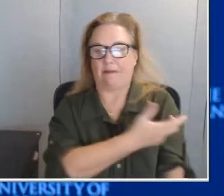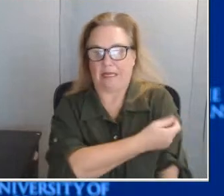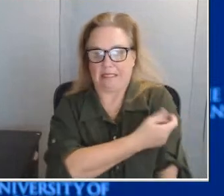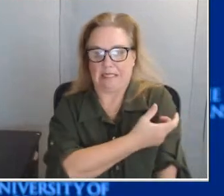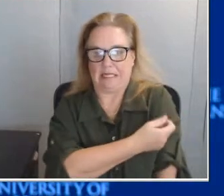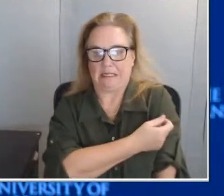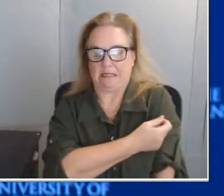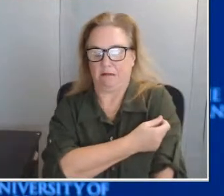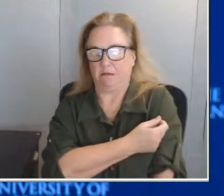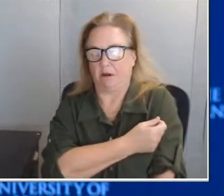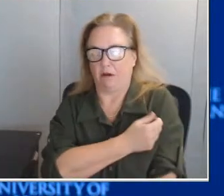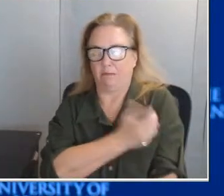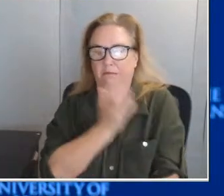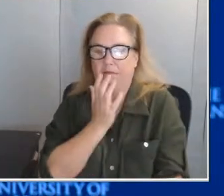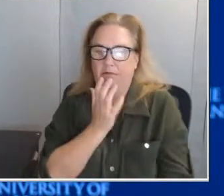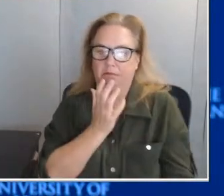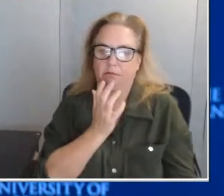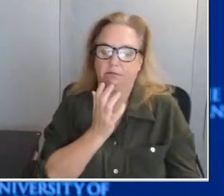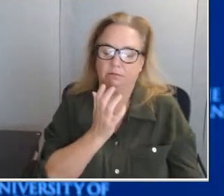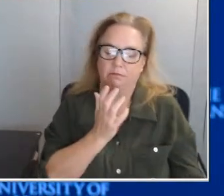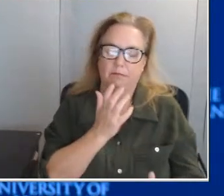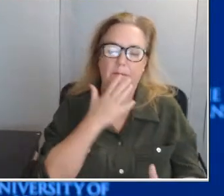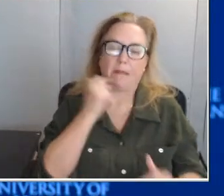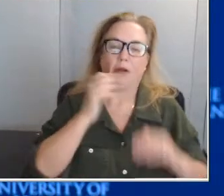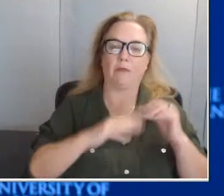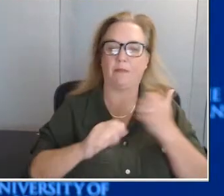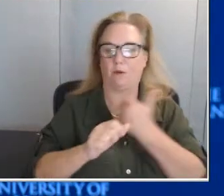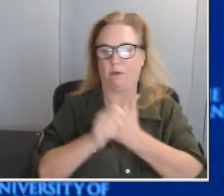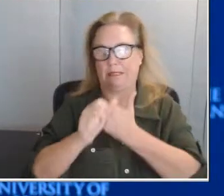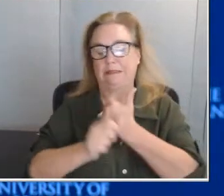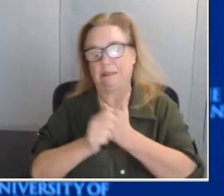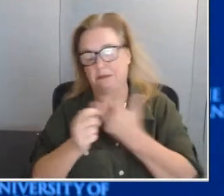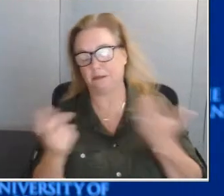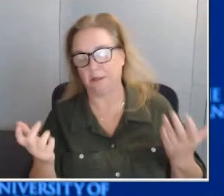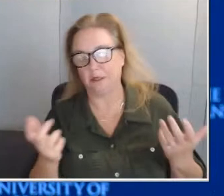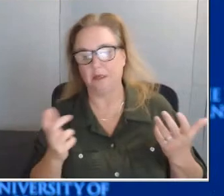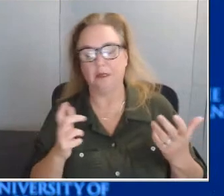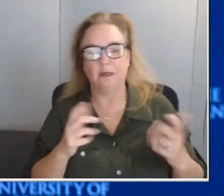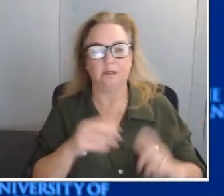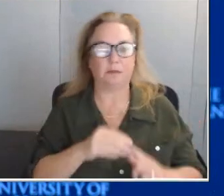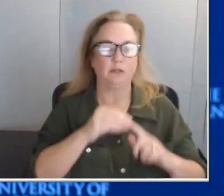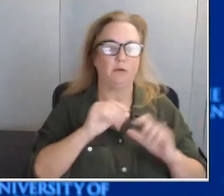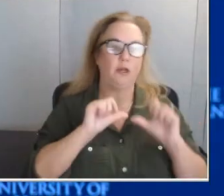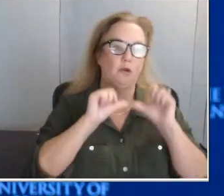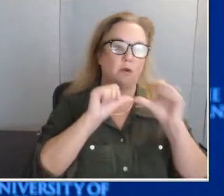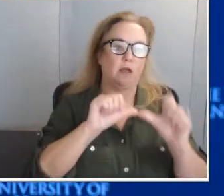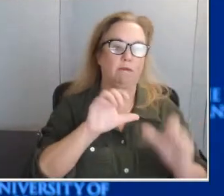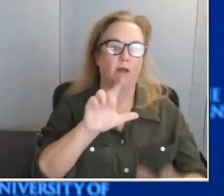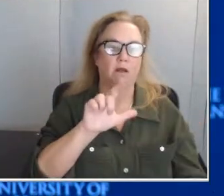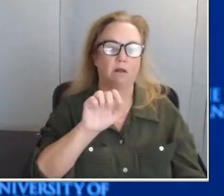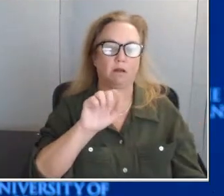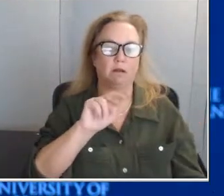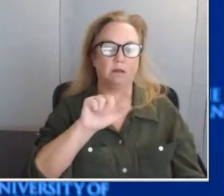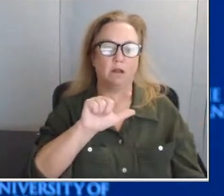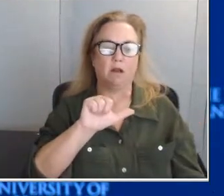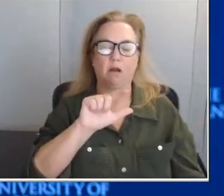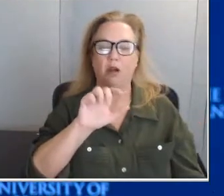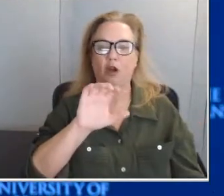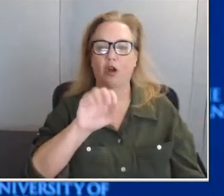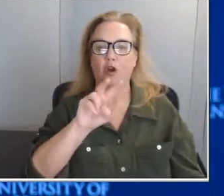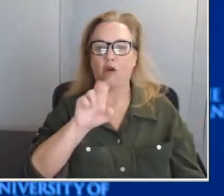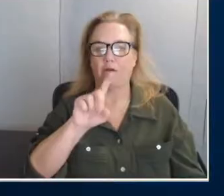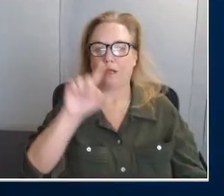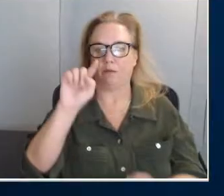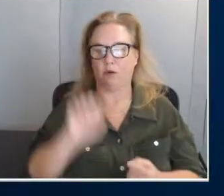do outweigh the risk, especially when you take into account things like long COVID, where we know vaccination can help reduce that as well.